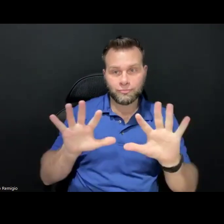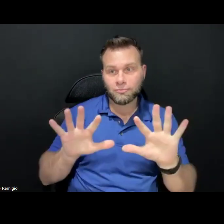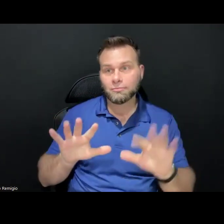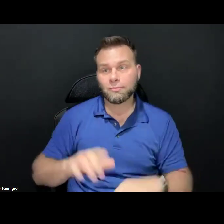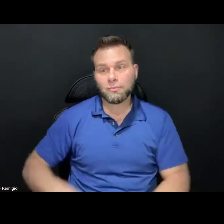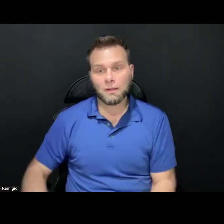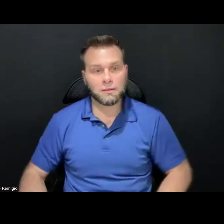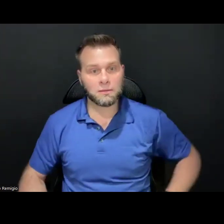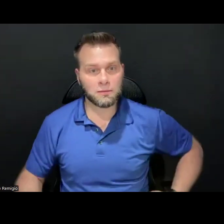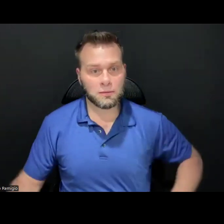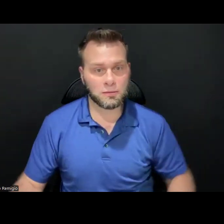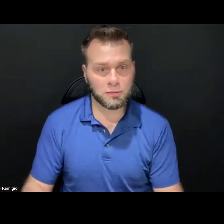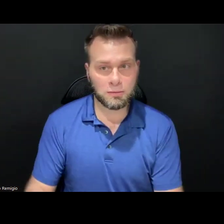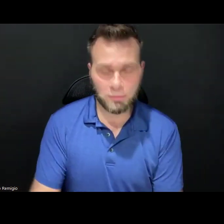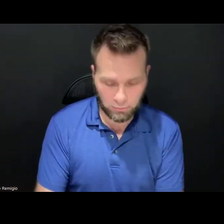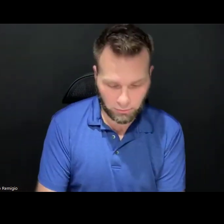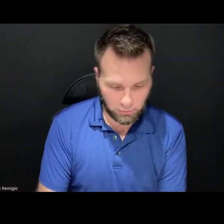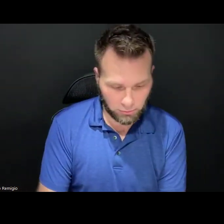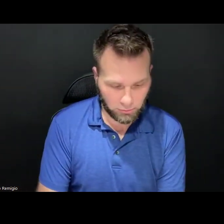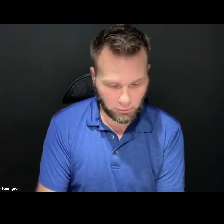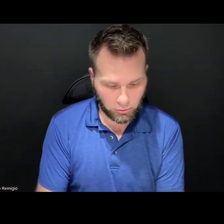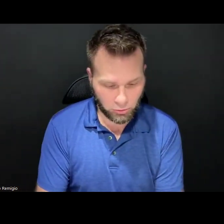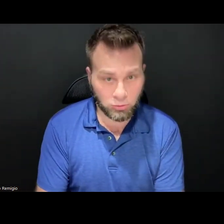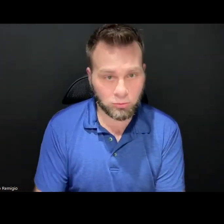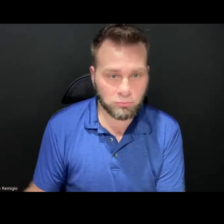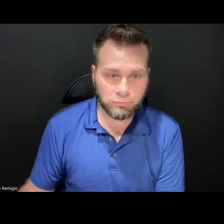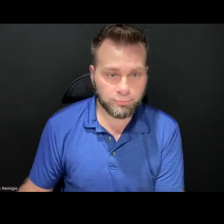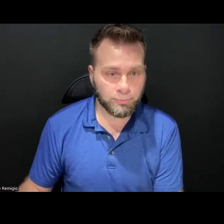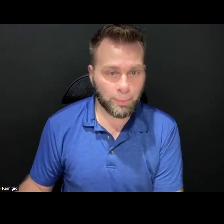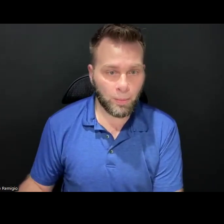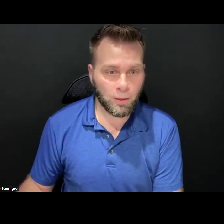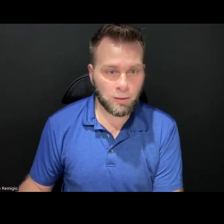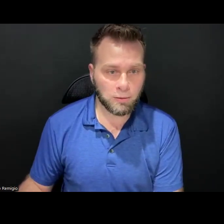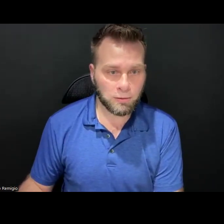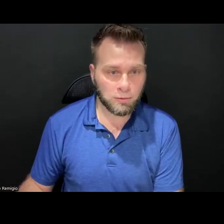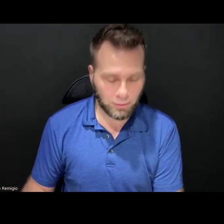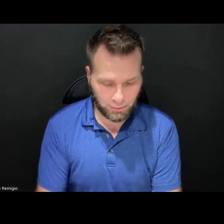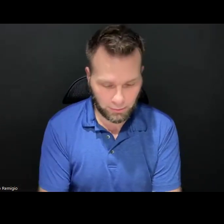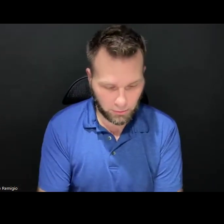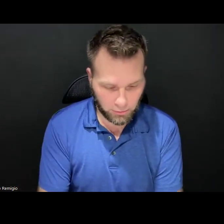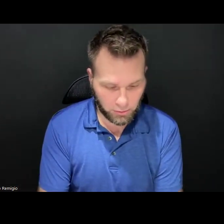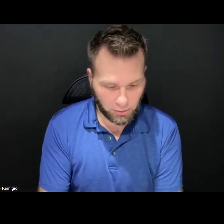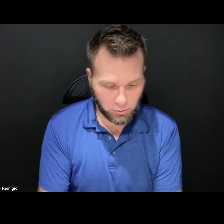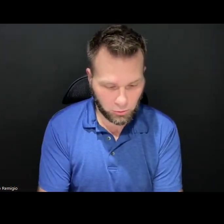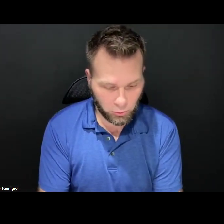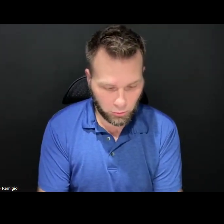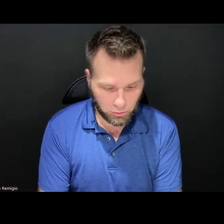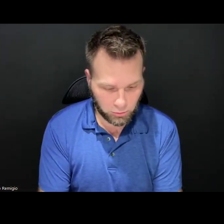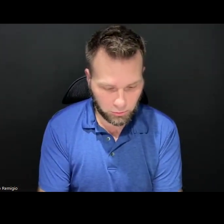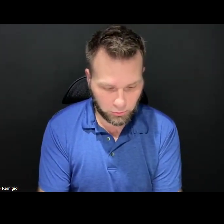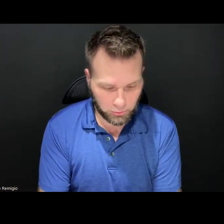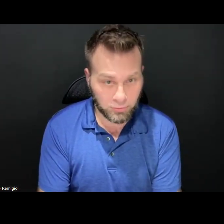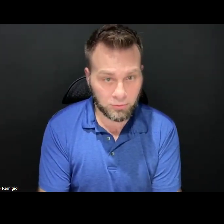And then we've also recently released and developed on our own something called the Health Equity Timeline, which tries to put